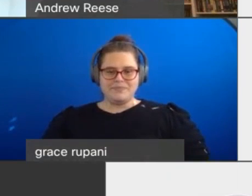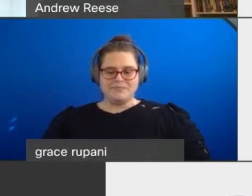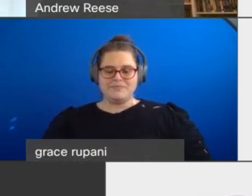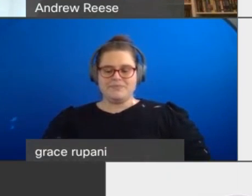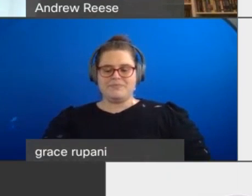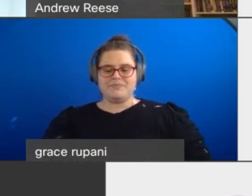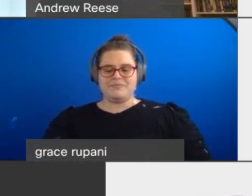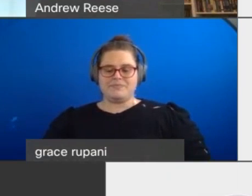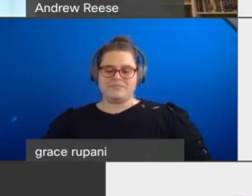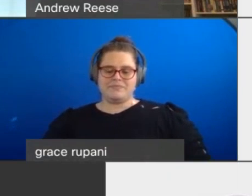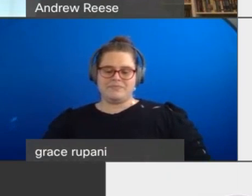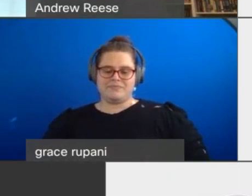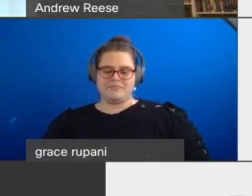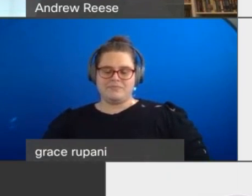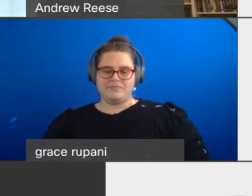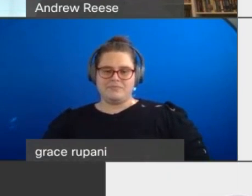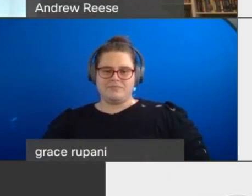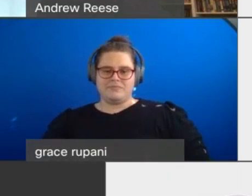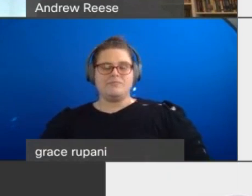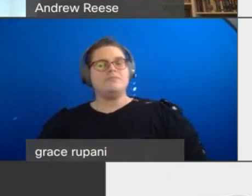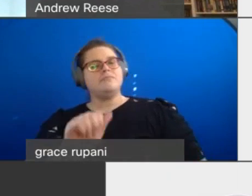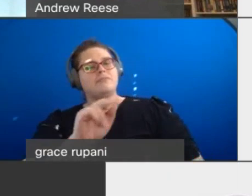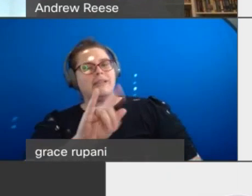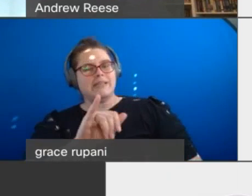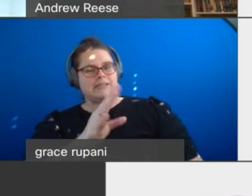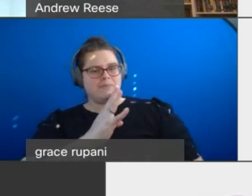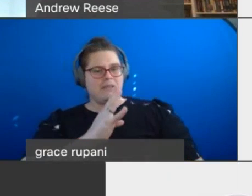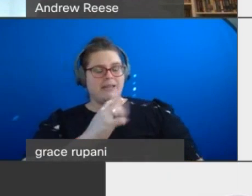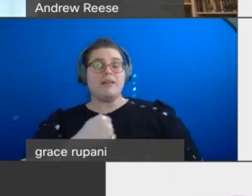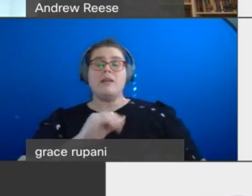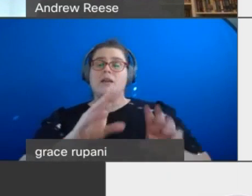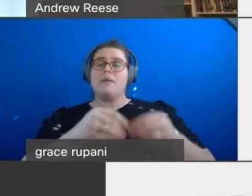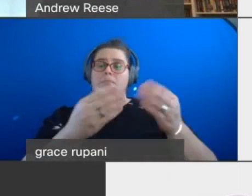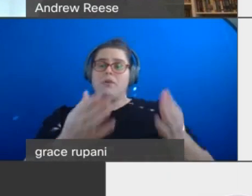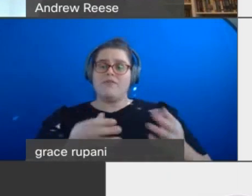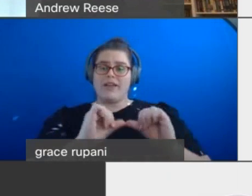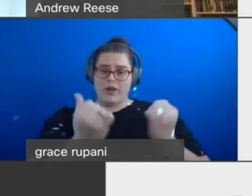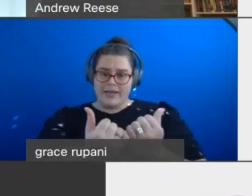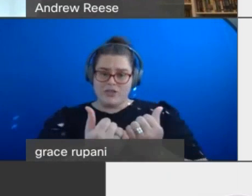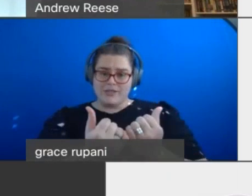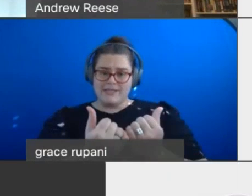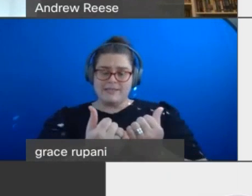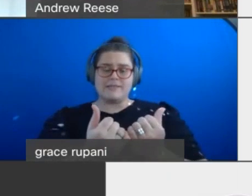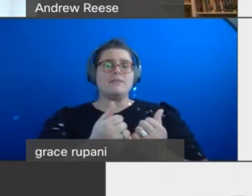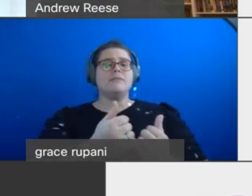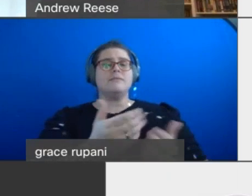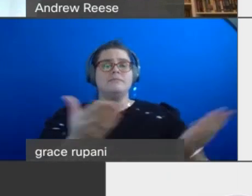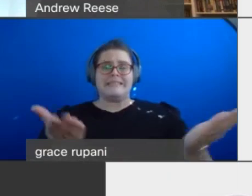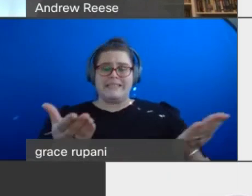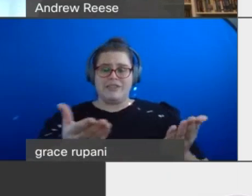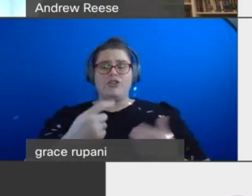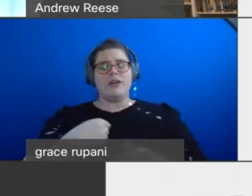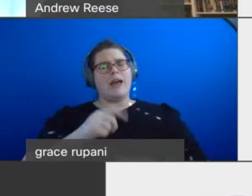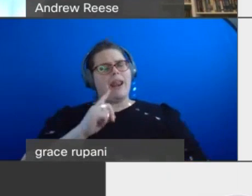And I would actually encourage our provider agencies, and I expect some are doing it already anyway. I'm hoping all are doing